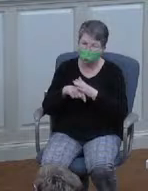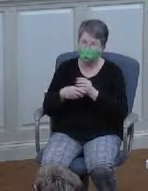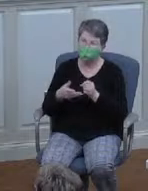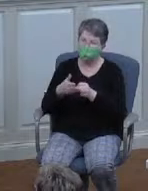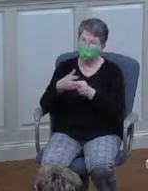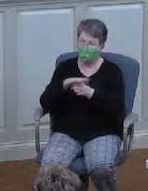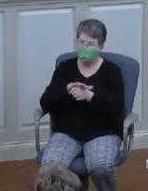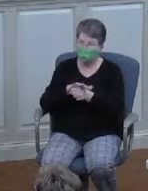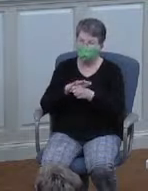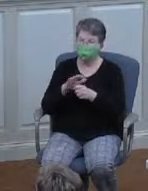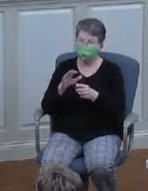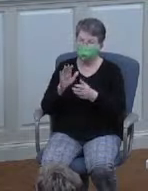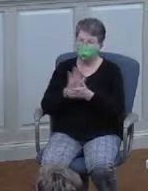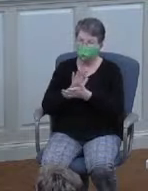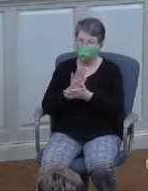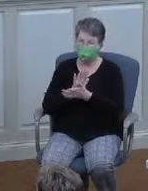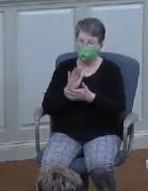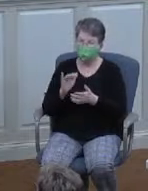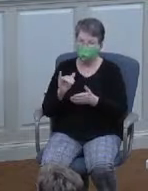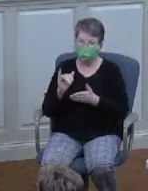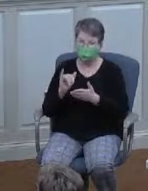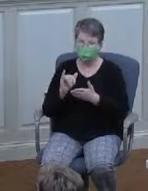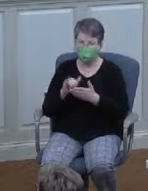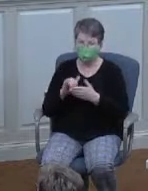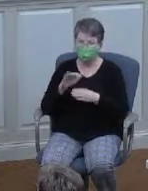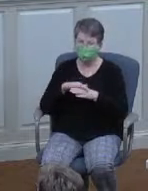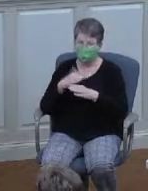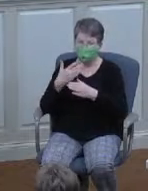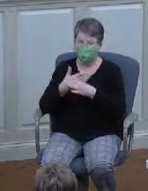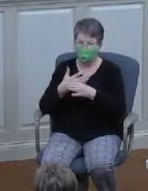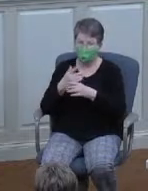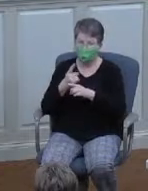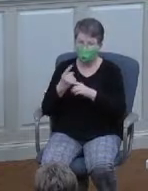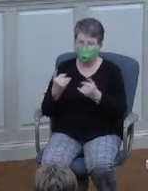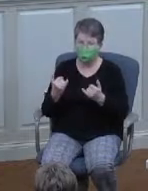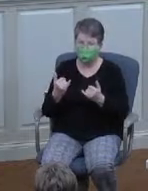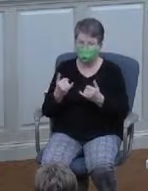comprehensive document that's on file right now.